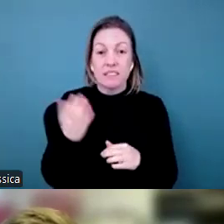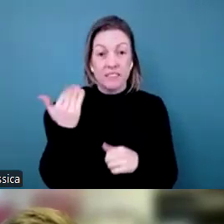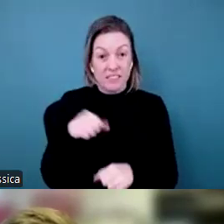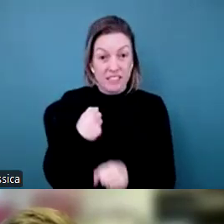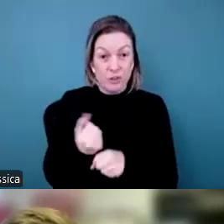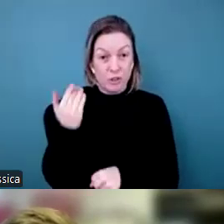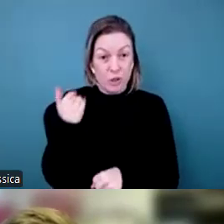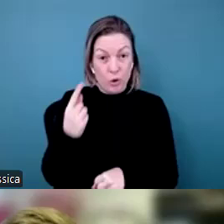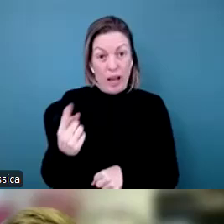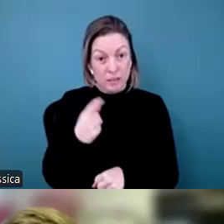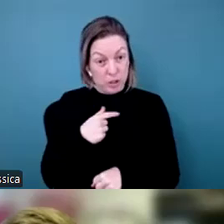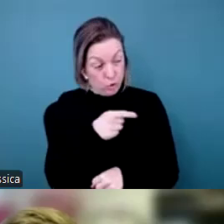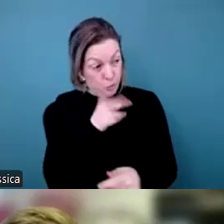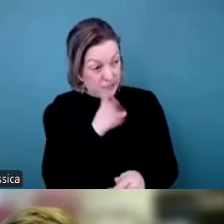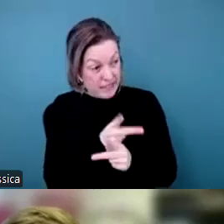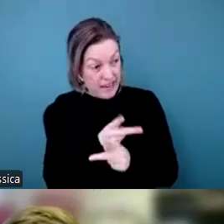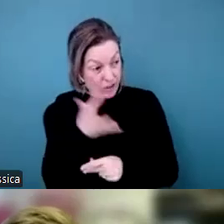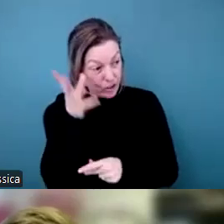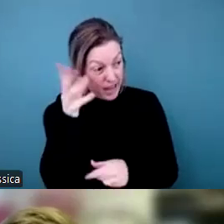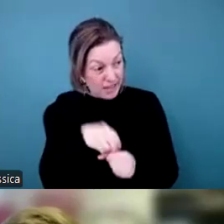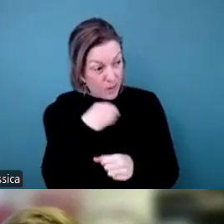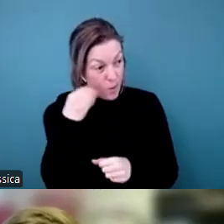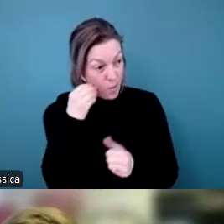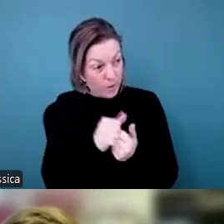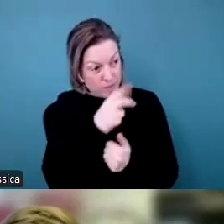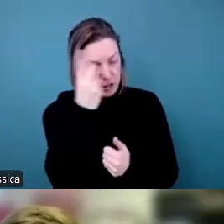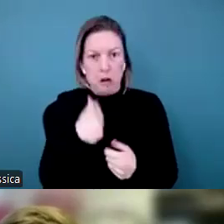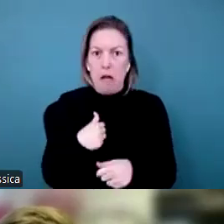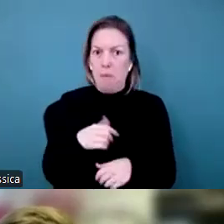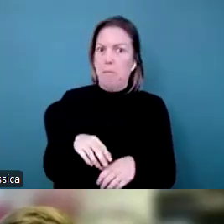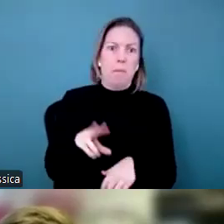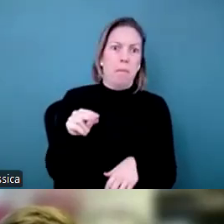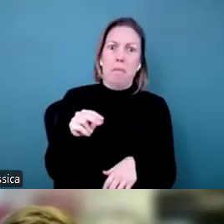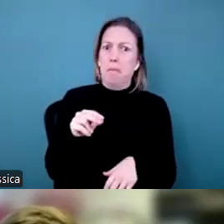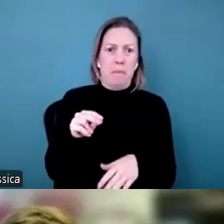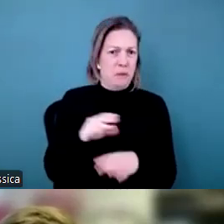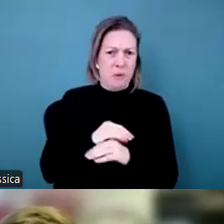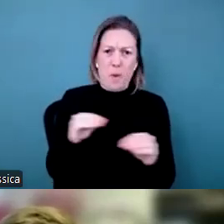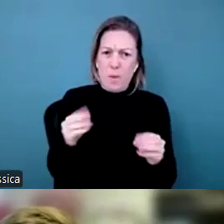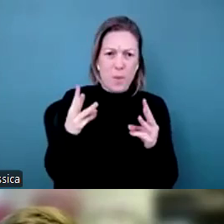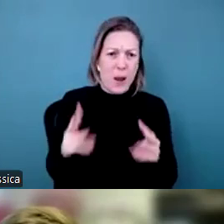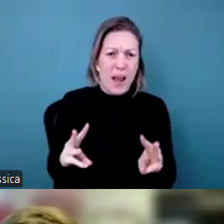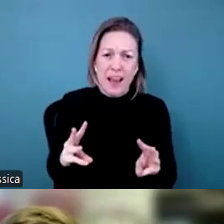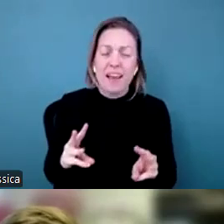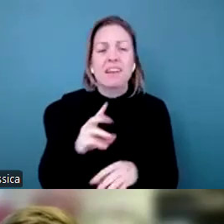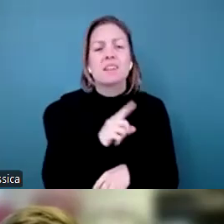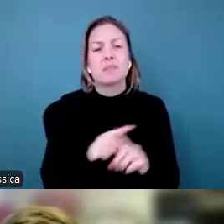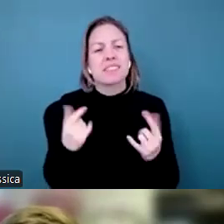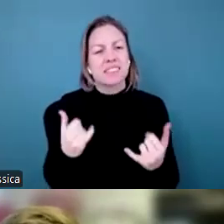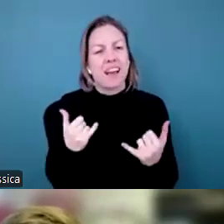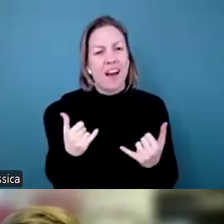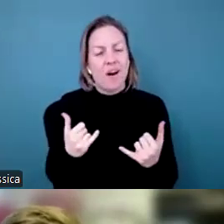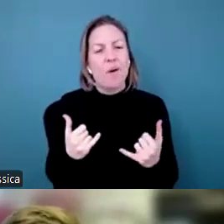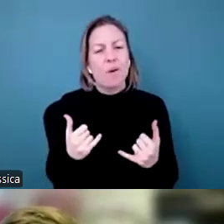be doing this, I would have laughed you out of the room. There's impossible, but it's not only